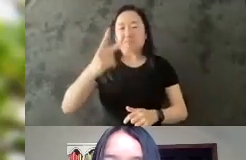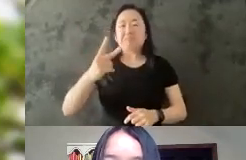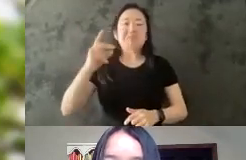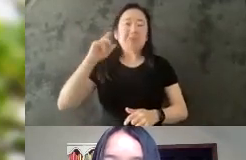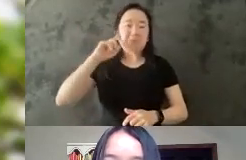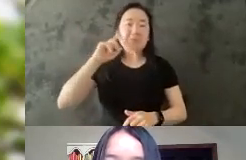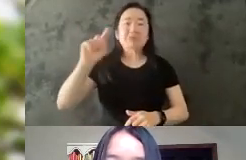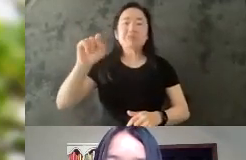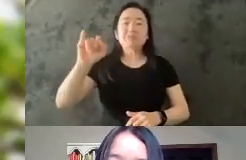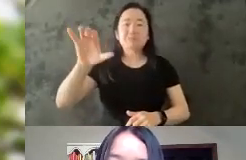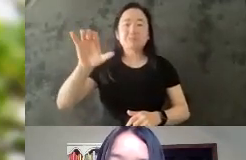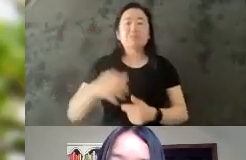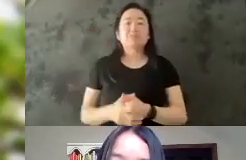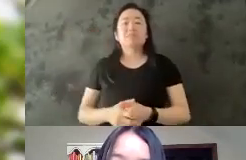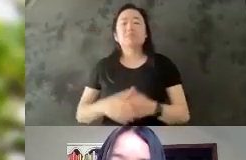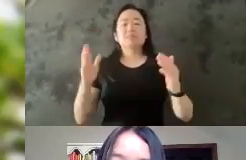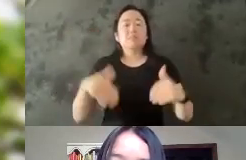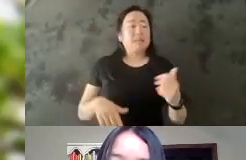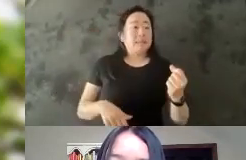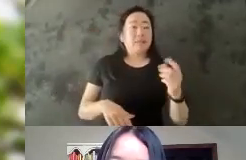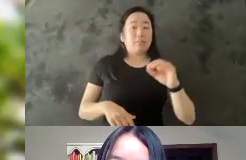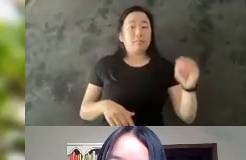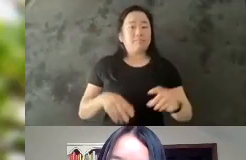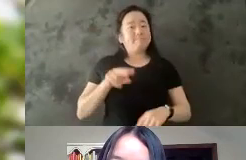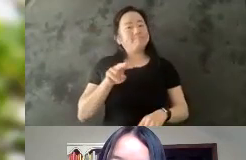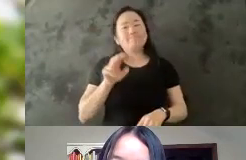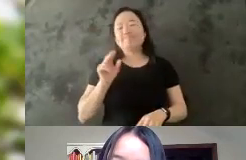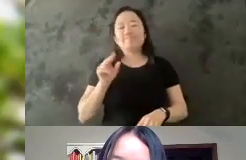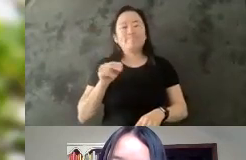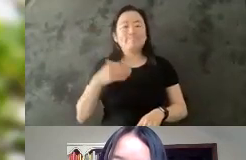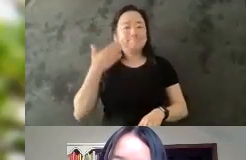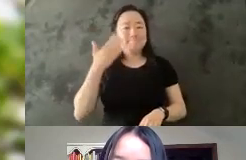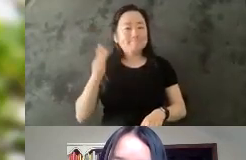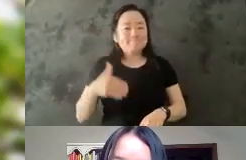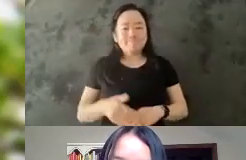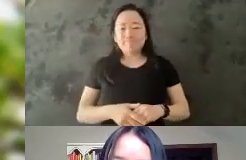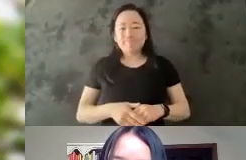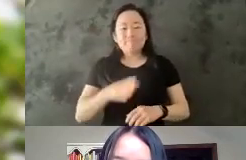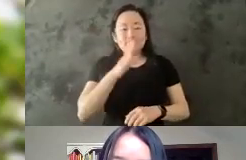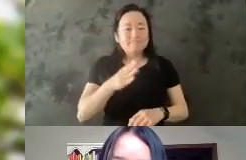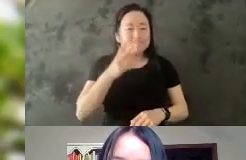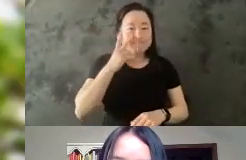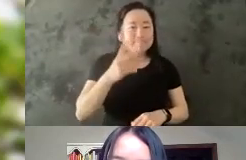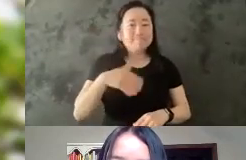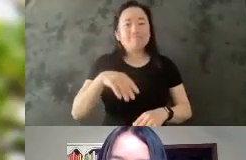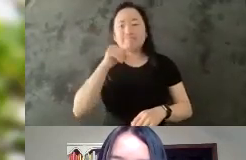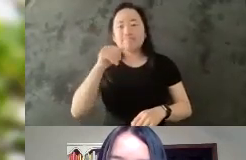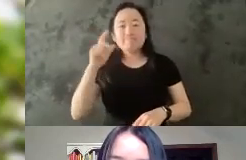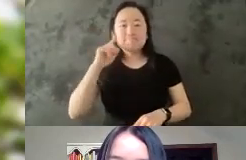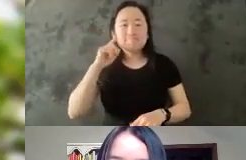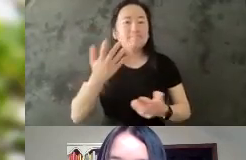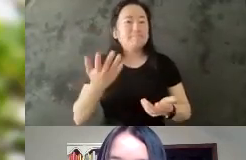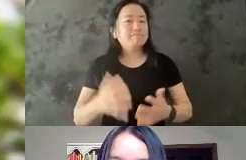and 11% said no, they have not heard of the term trauma-informed